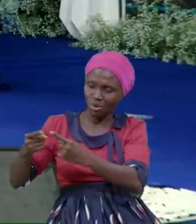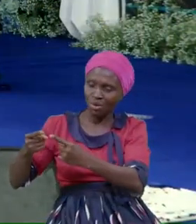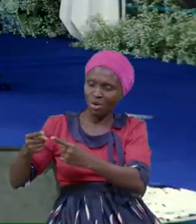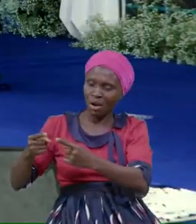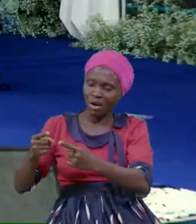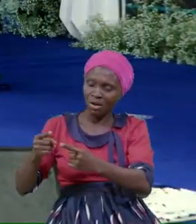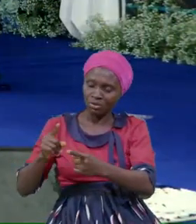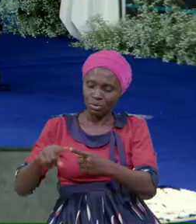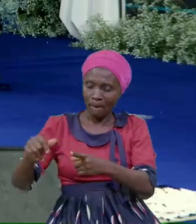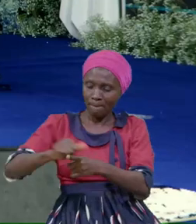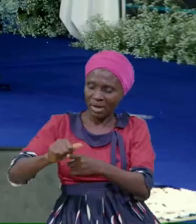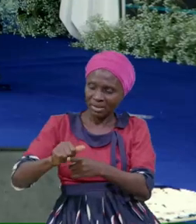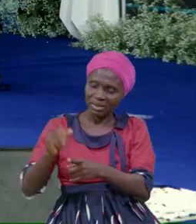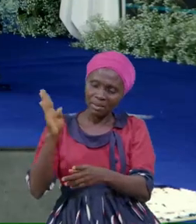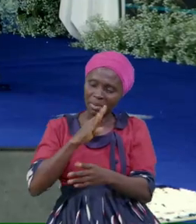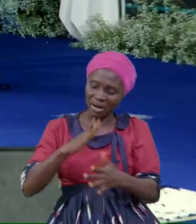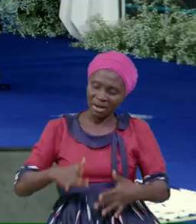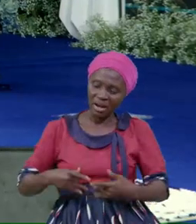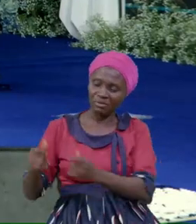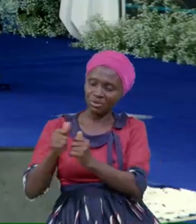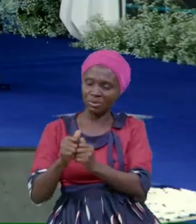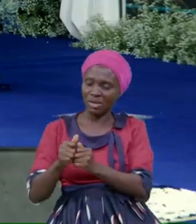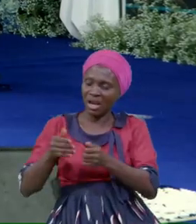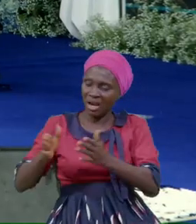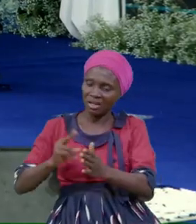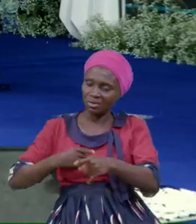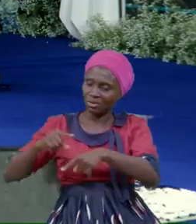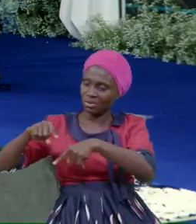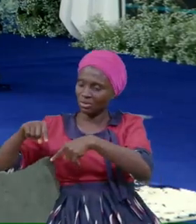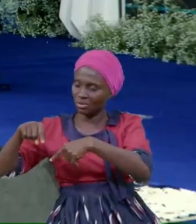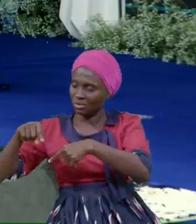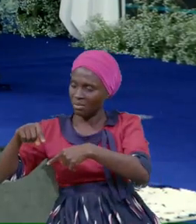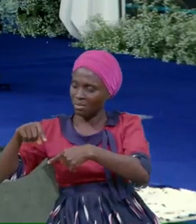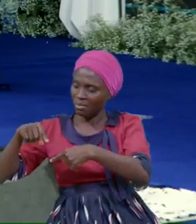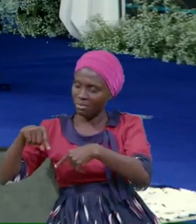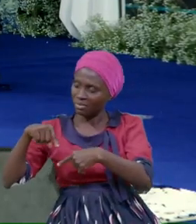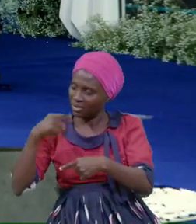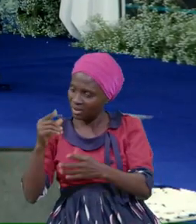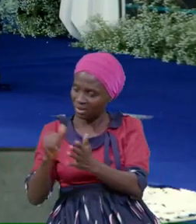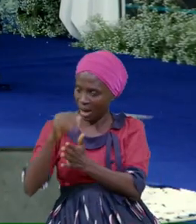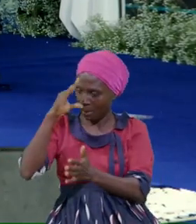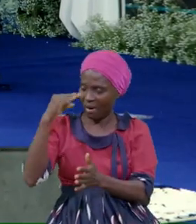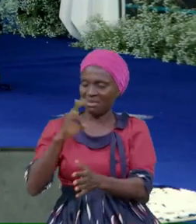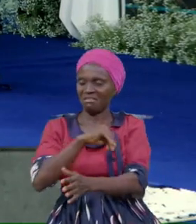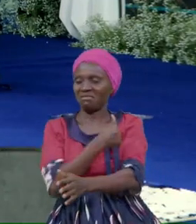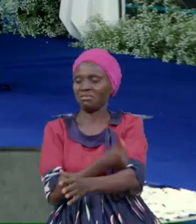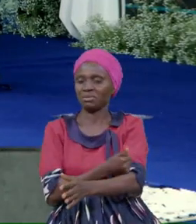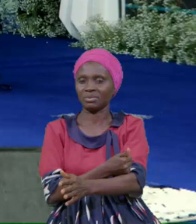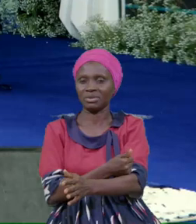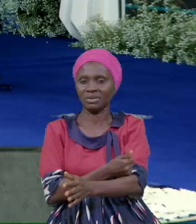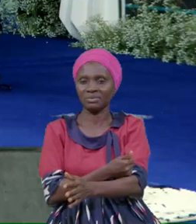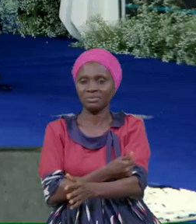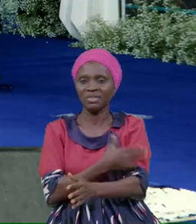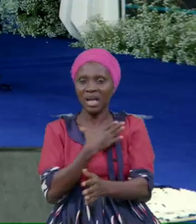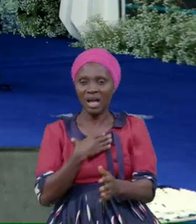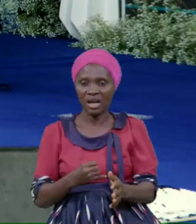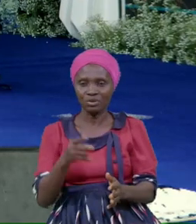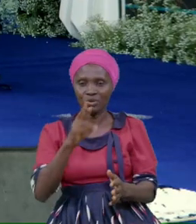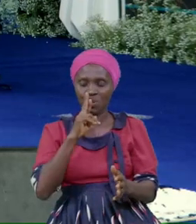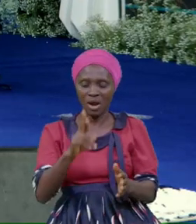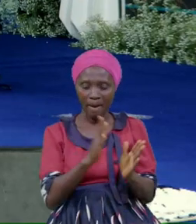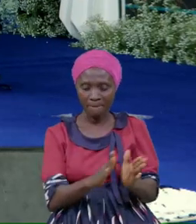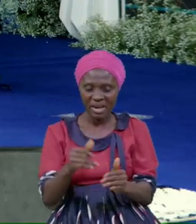the man of authority and decision. I say, but you say it's lie, yes. You're wrapping everything together,